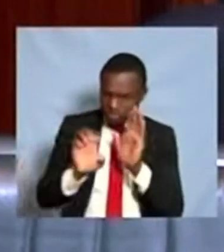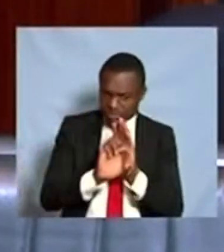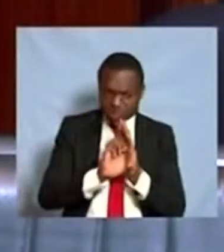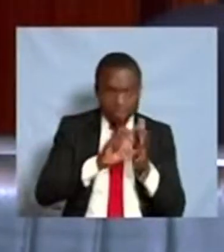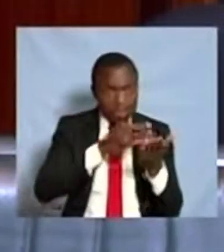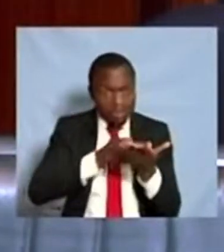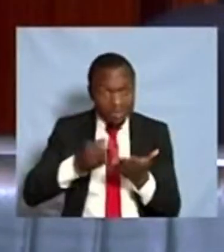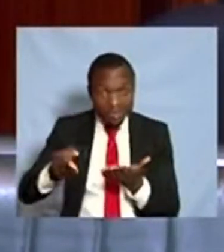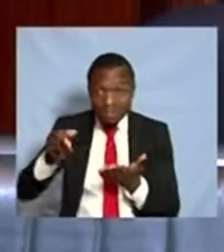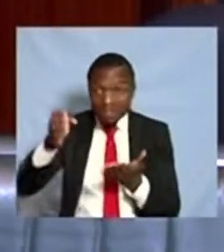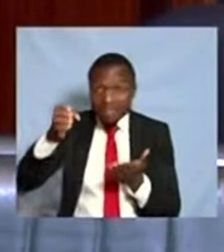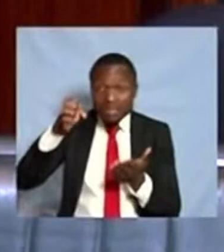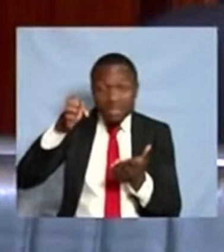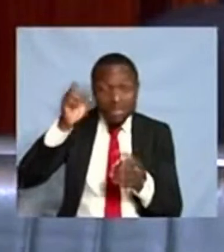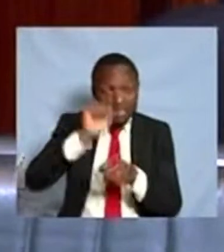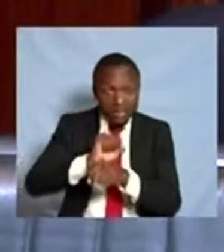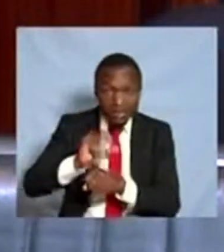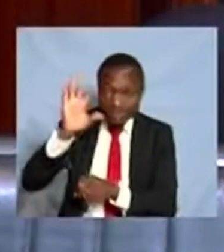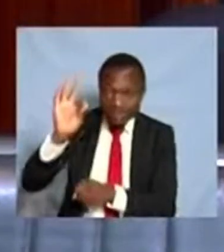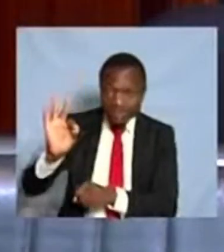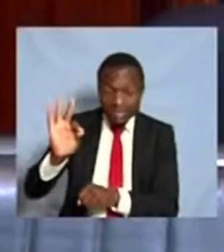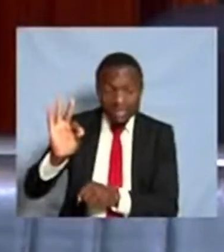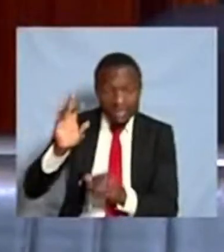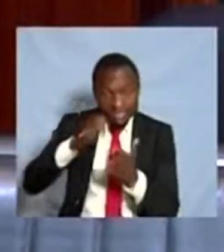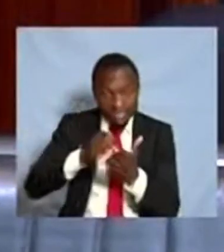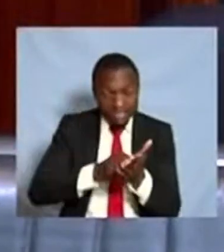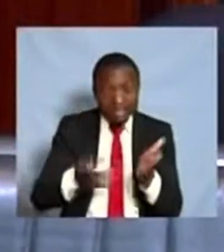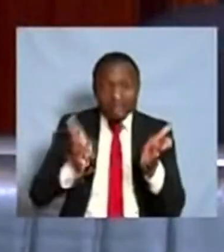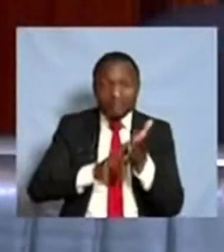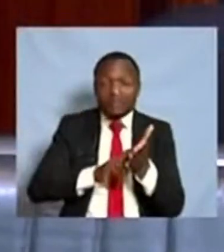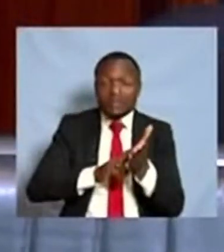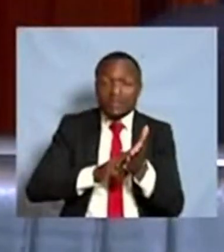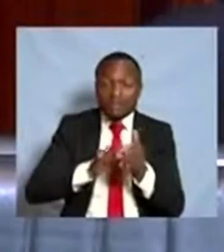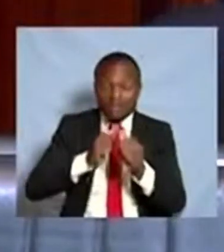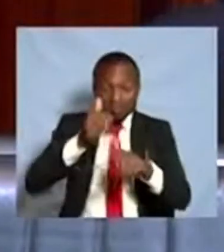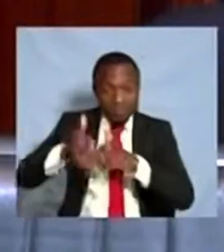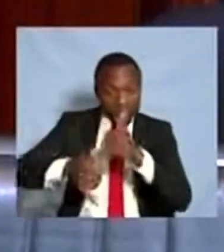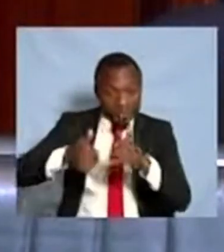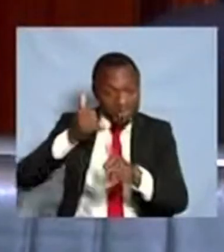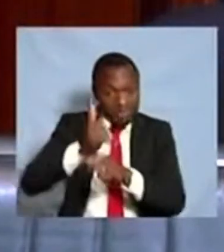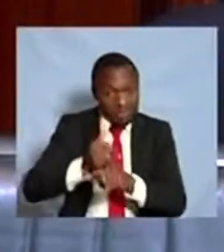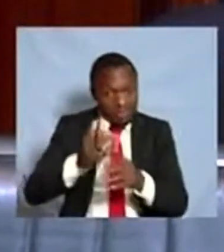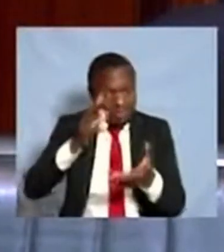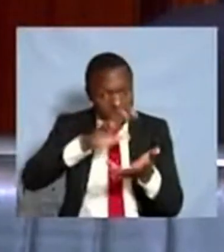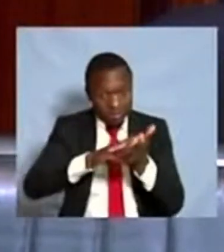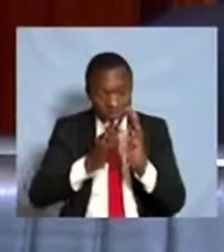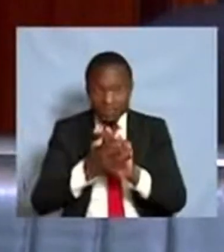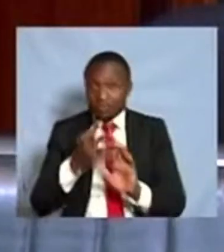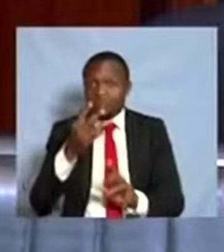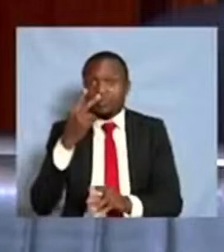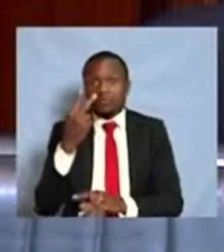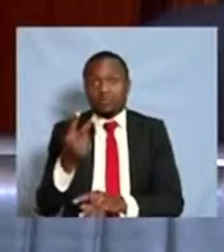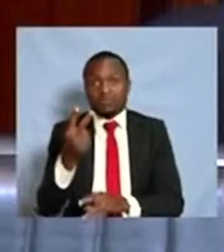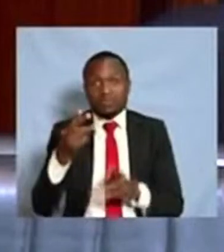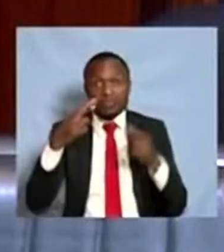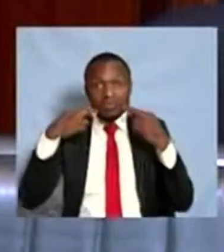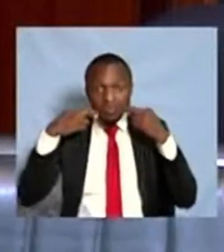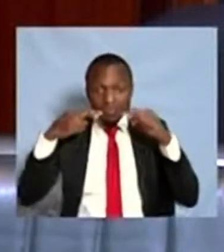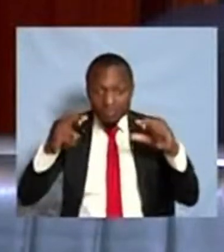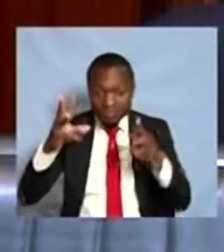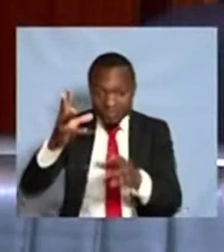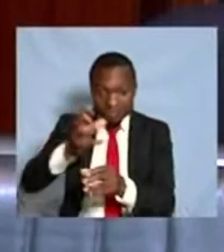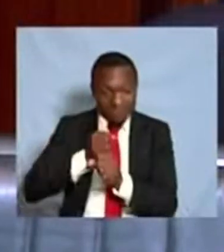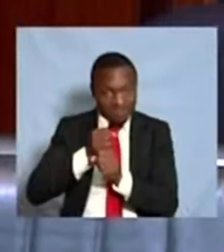fails his grade 9 exam and repeats the following year and tries to combine the two results that he